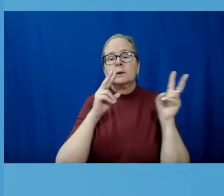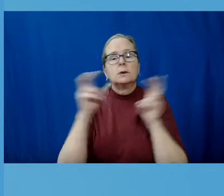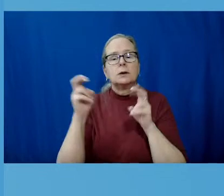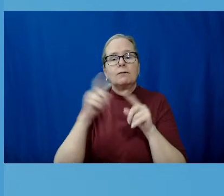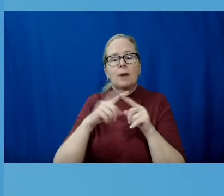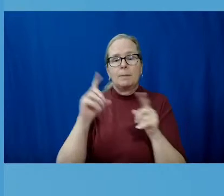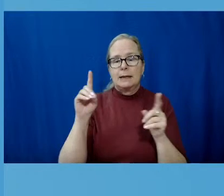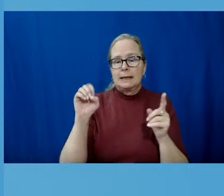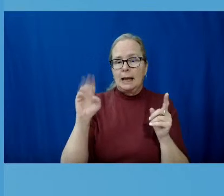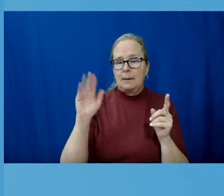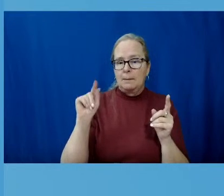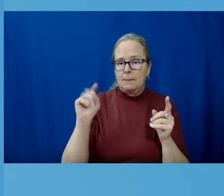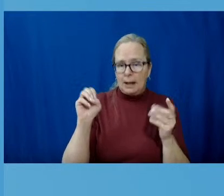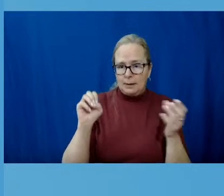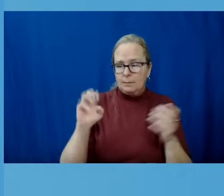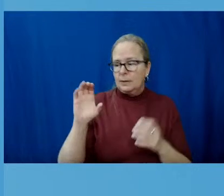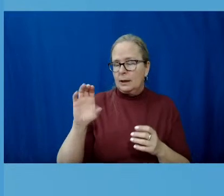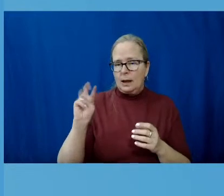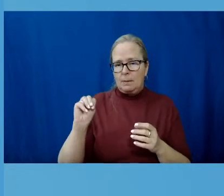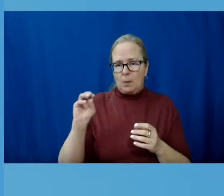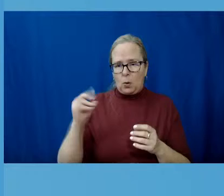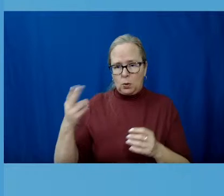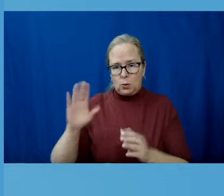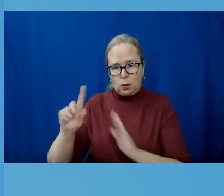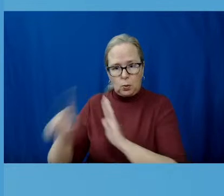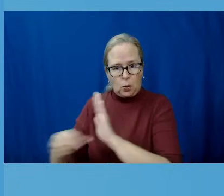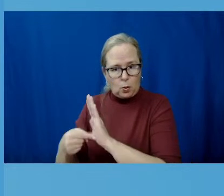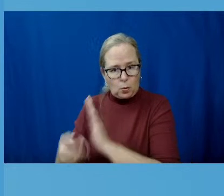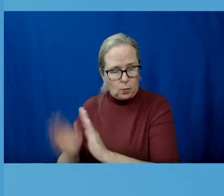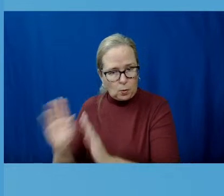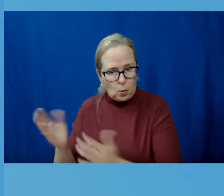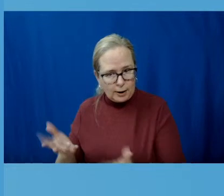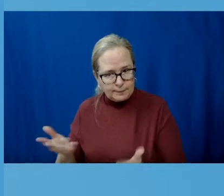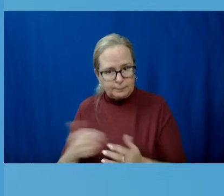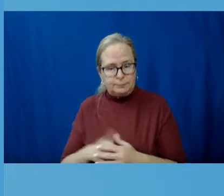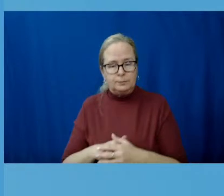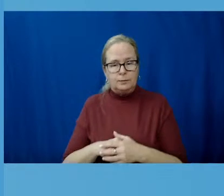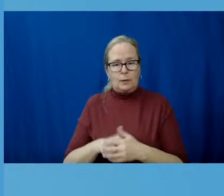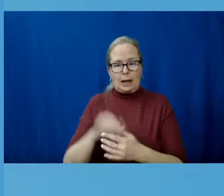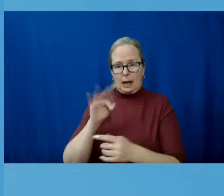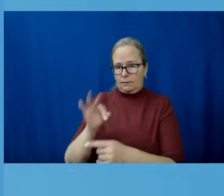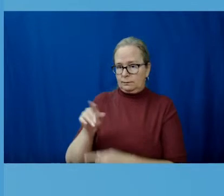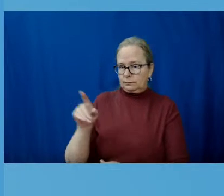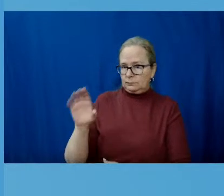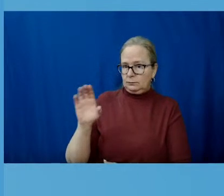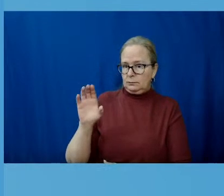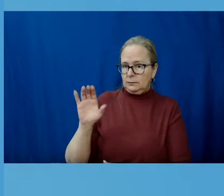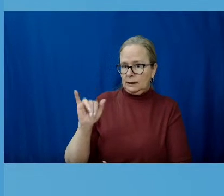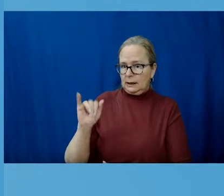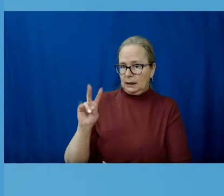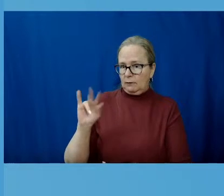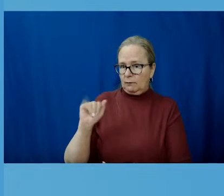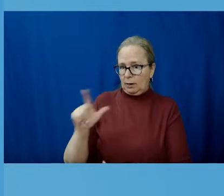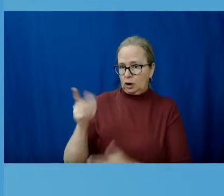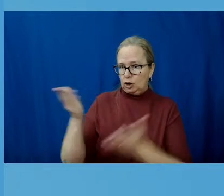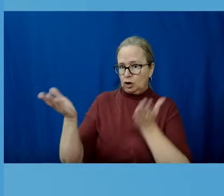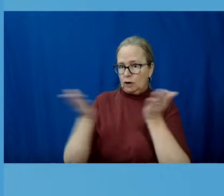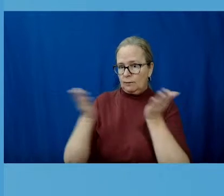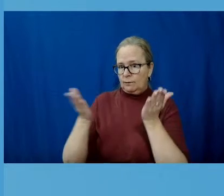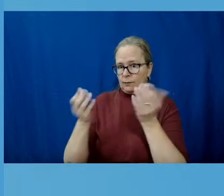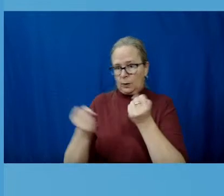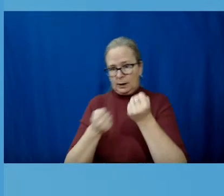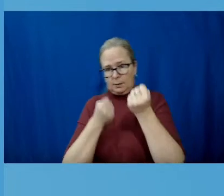she's going to be a civil servant that backs the policies of government, should there be someone to provide the public with